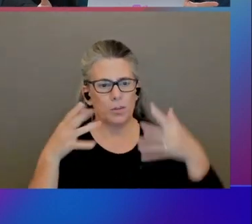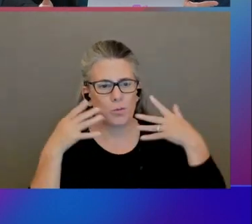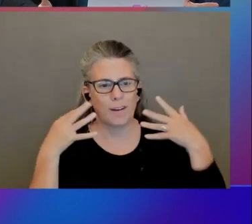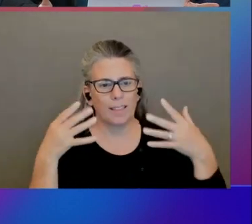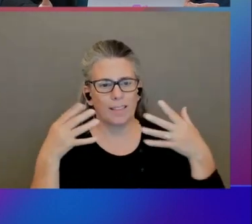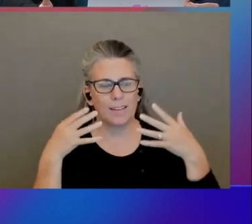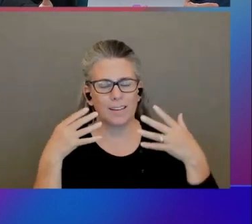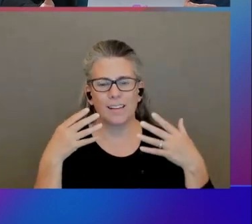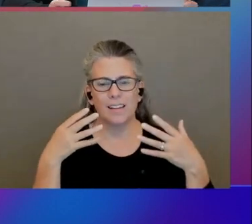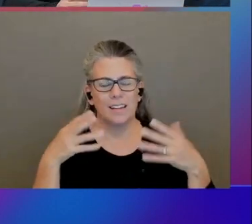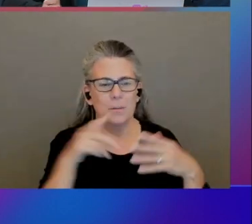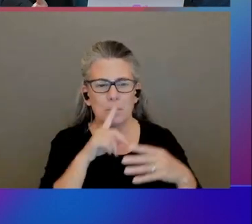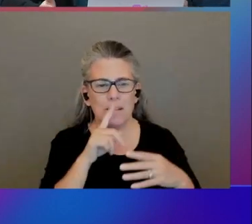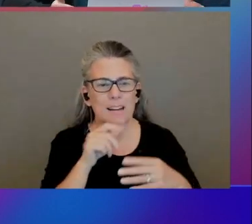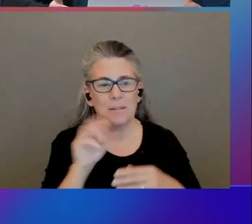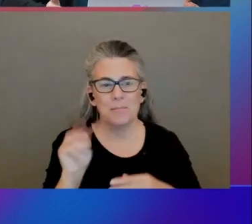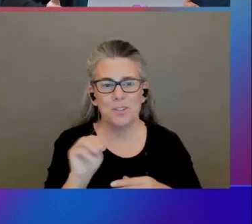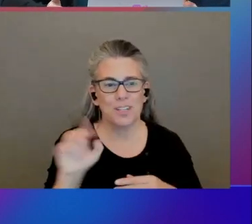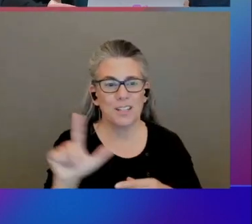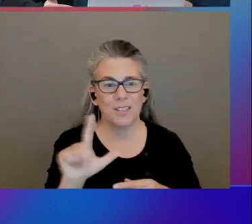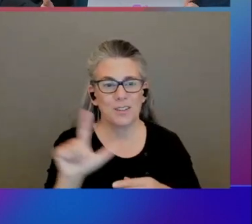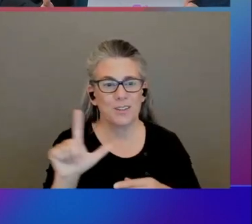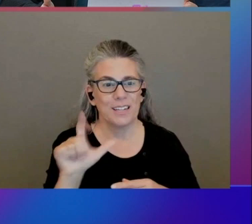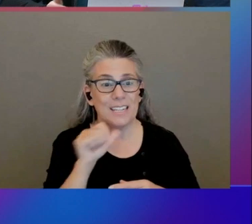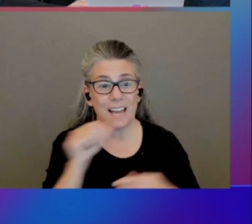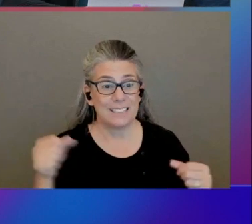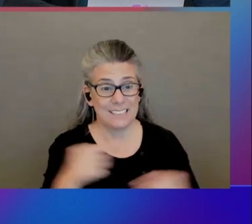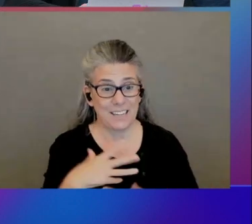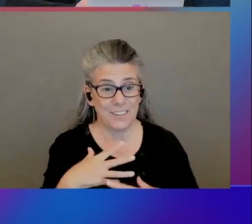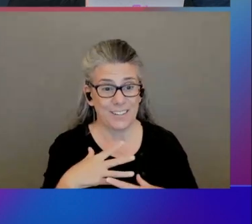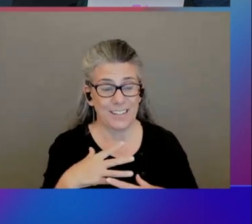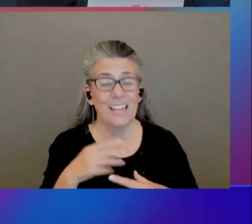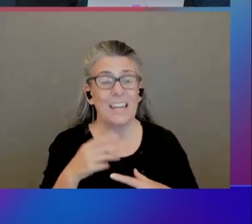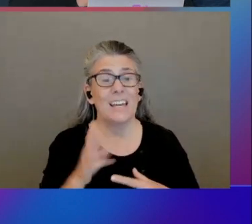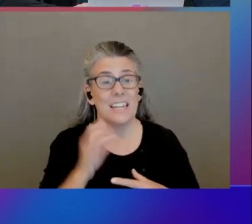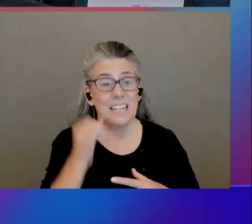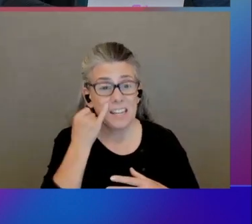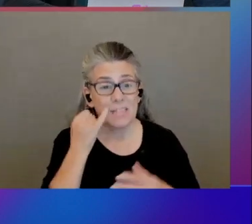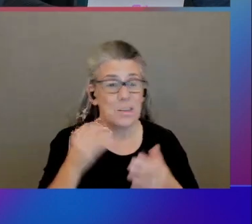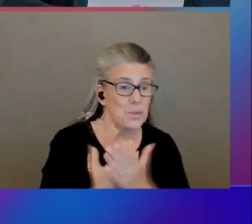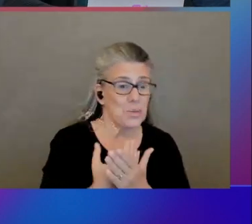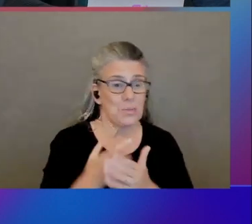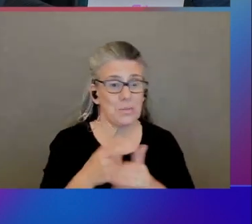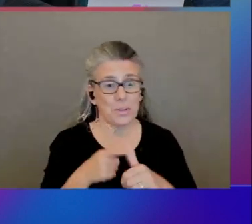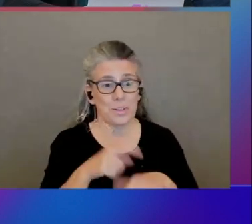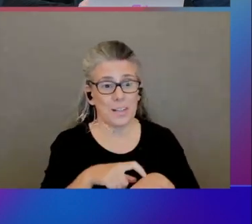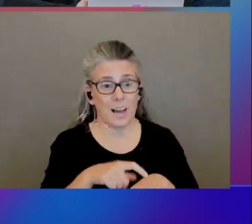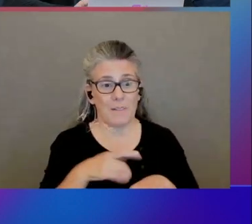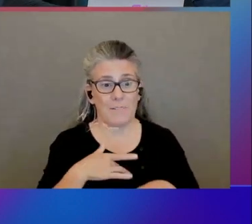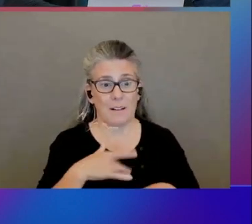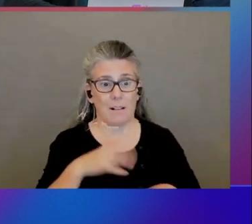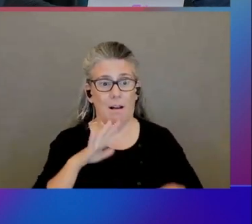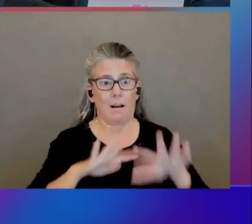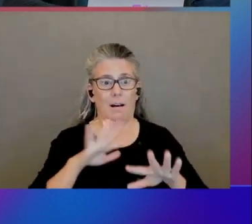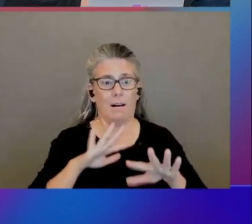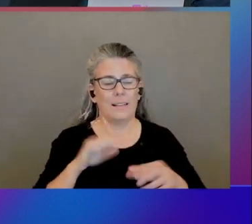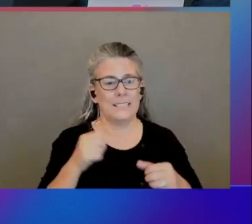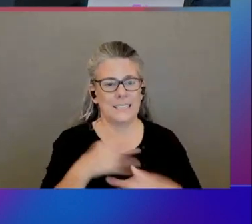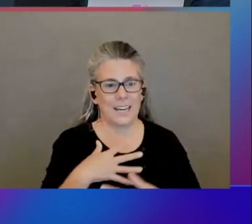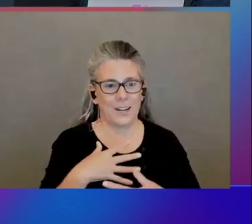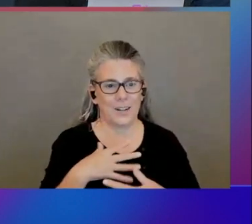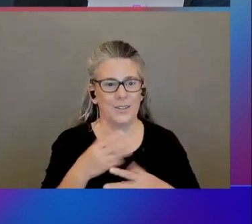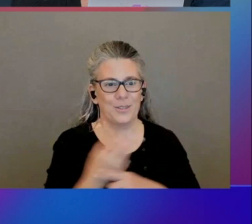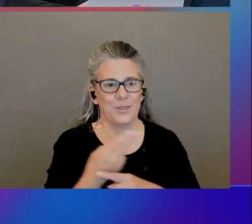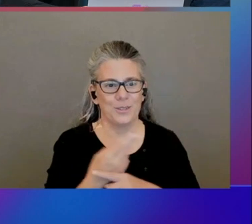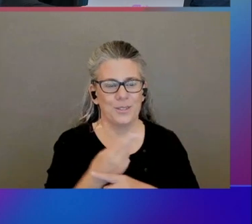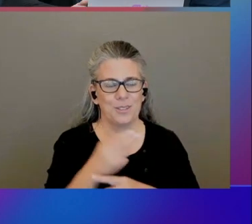scary. Machine learning to somebody who's never done it before can be kind of scary, and so at this level of simplicity, we're hoping to be able to allow